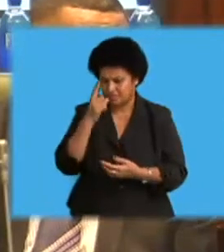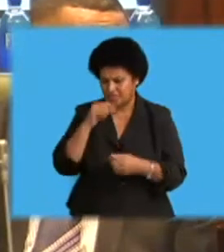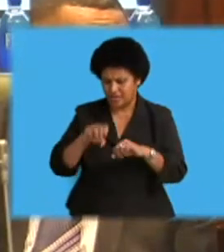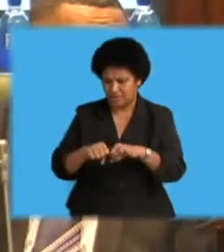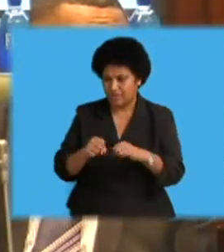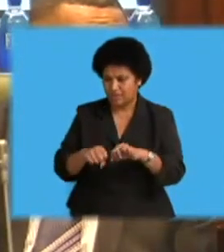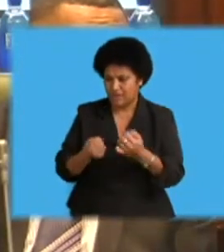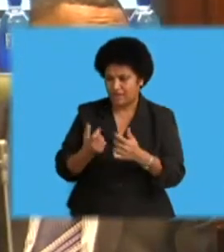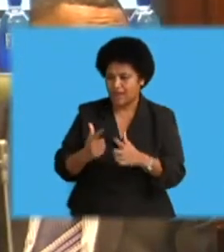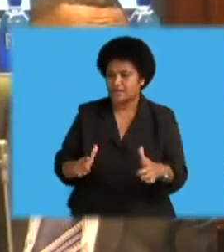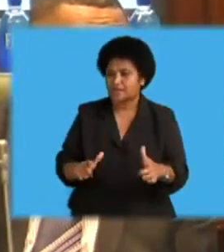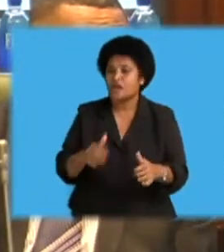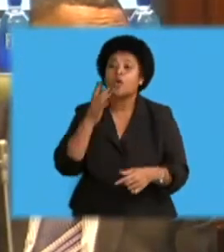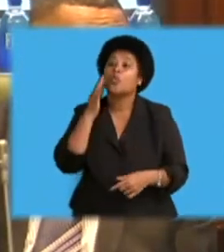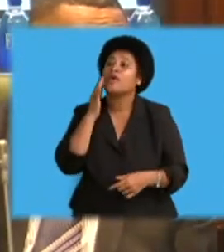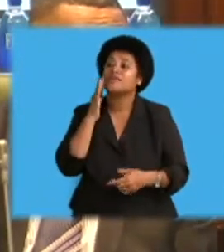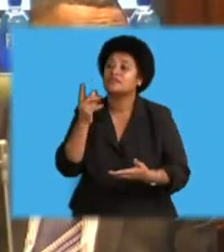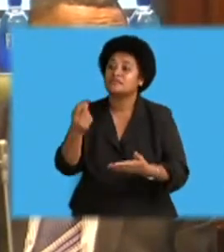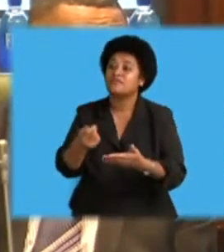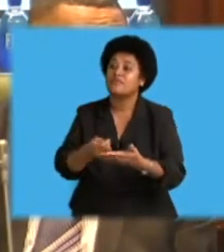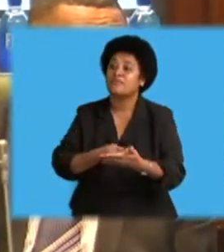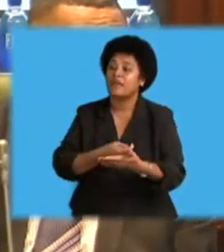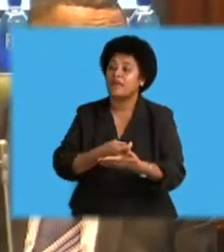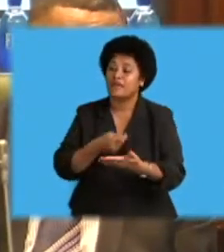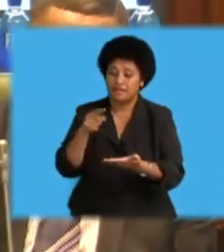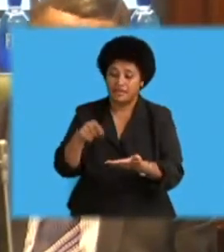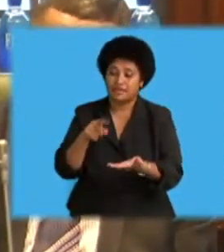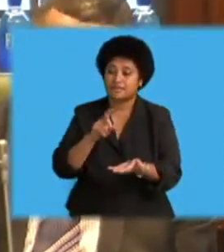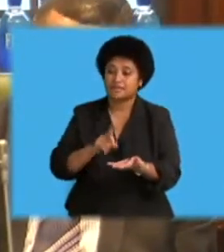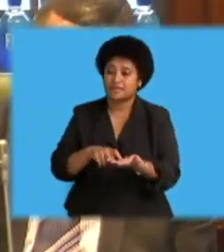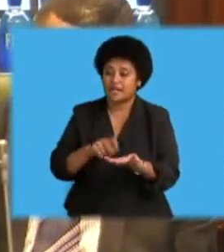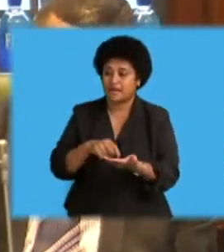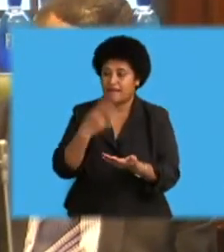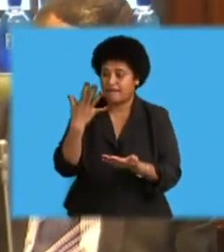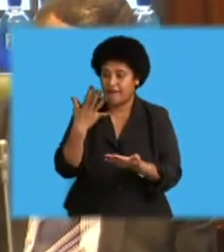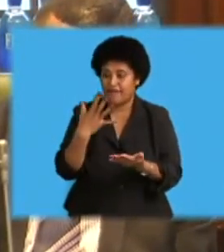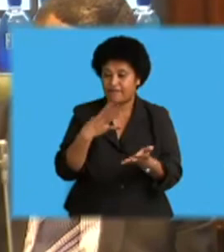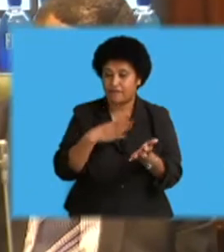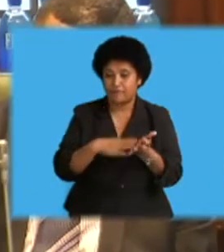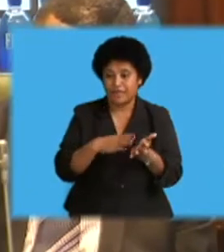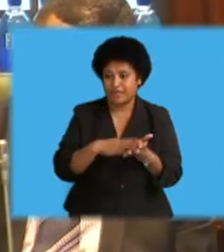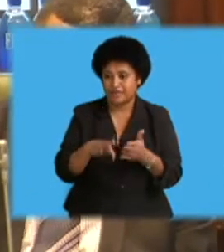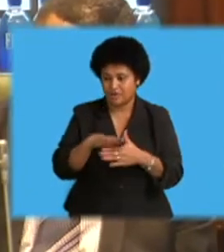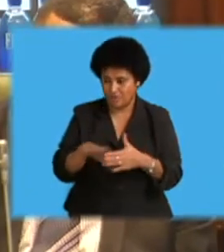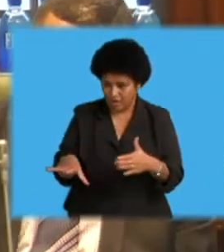off this $5 billion debt? And does this mean an increase in tax, especially with